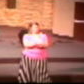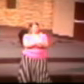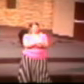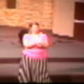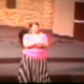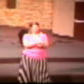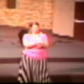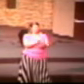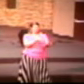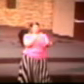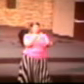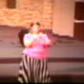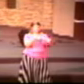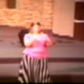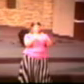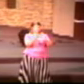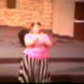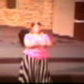Let me tell you why.